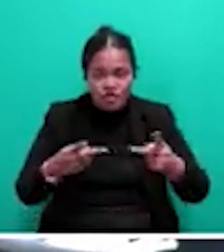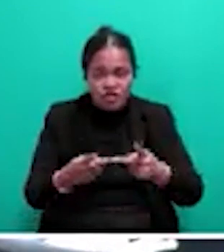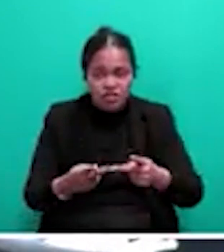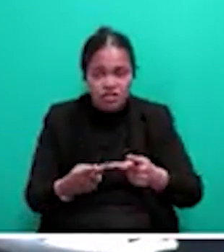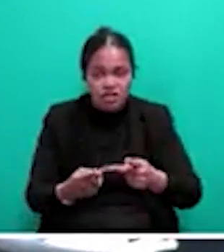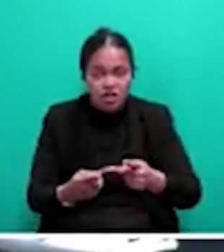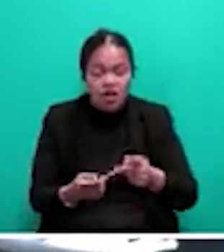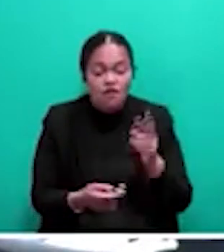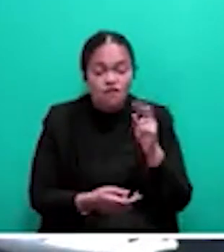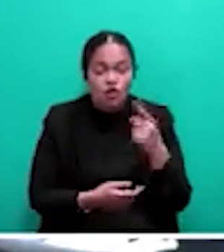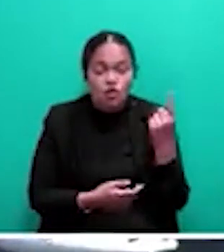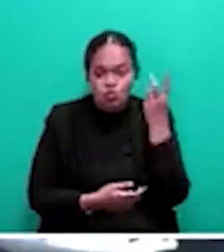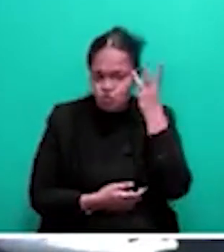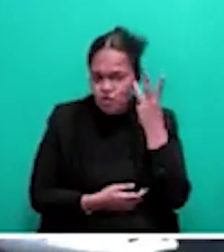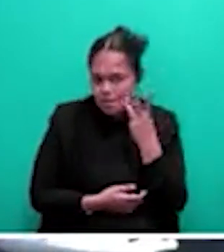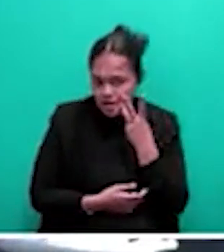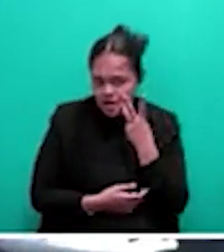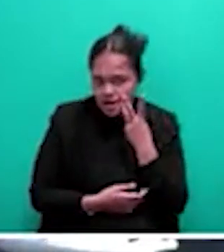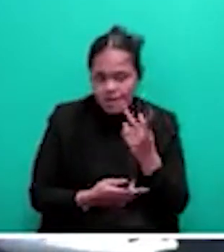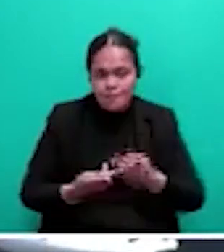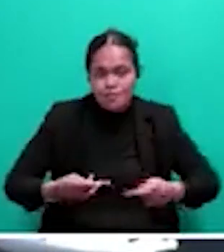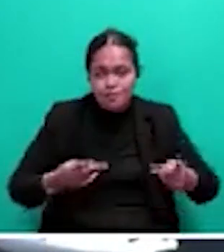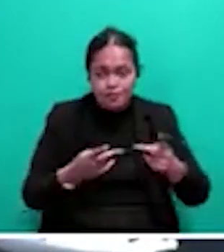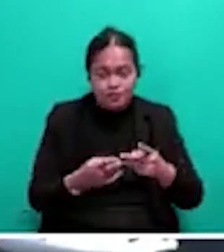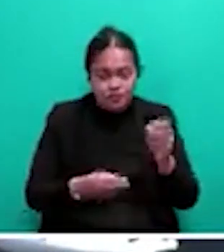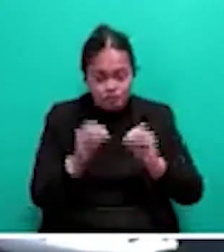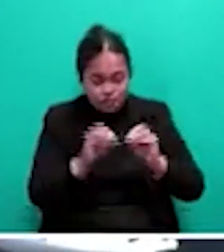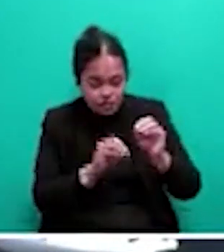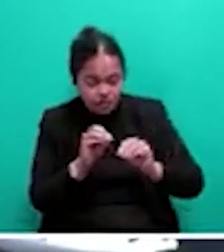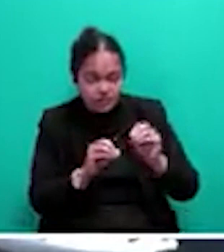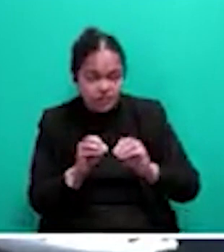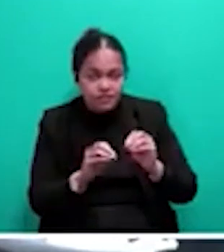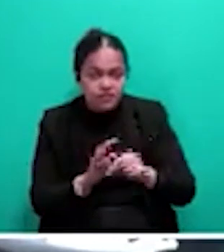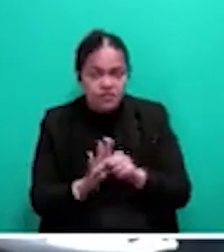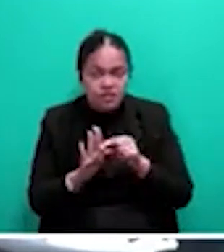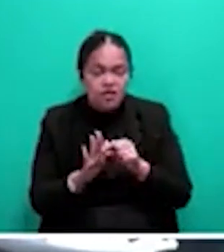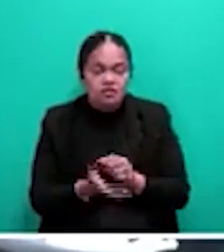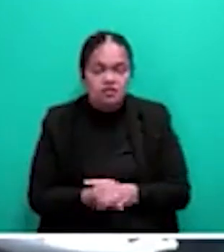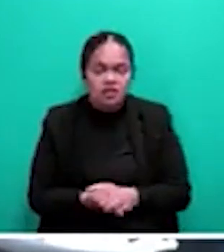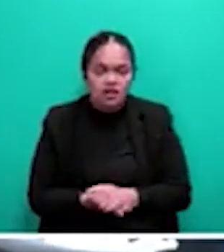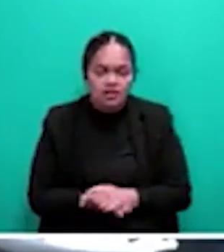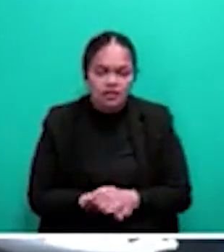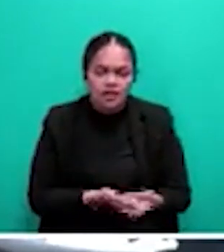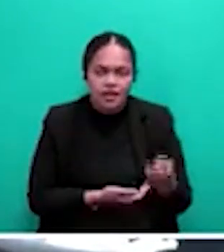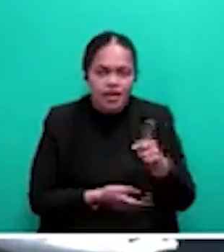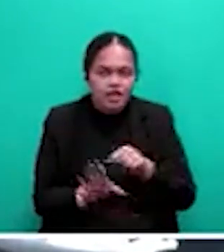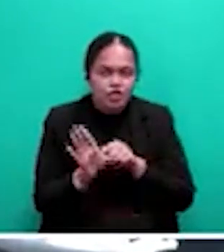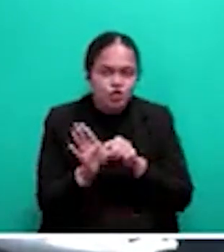women, with provision for observer status for ordinary citizens and